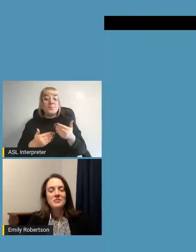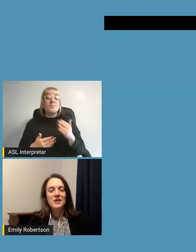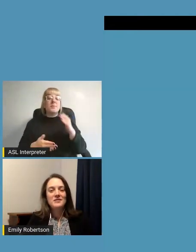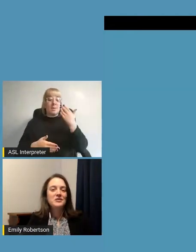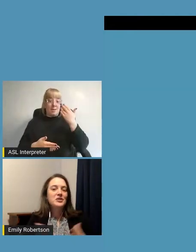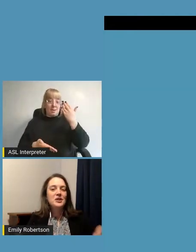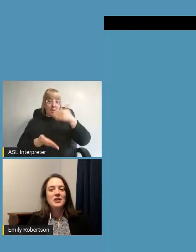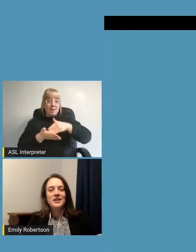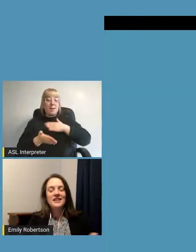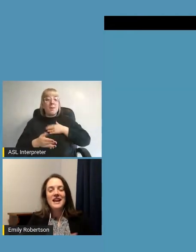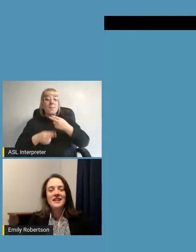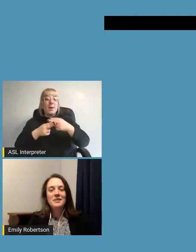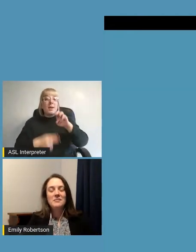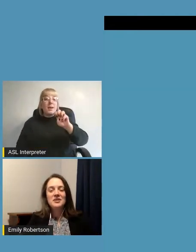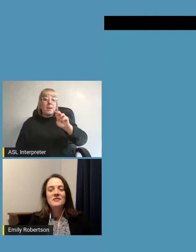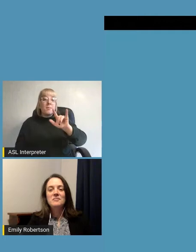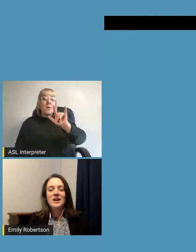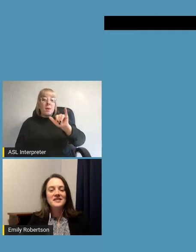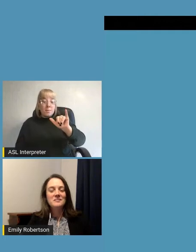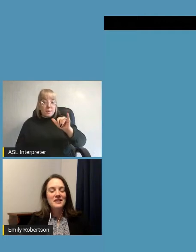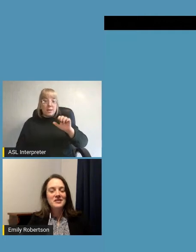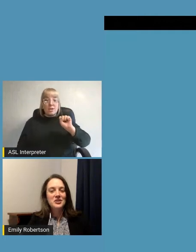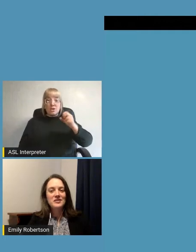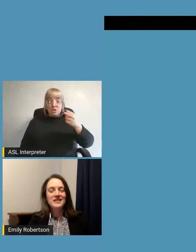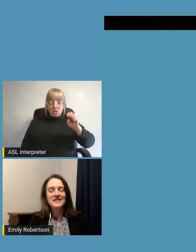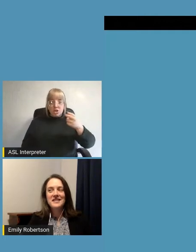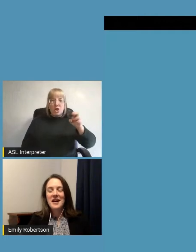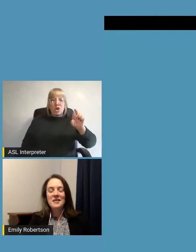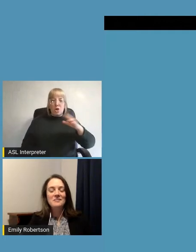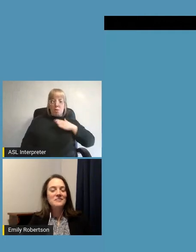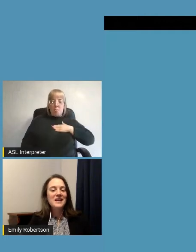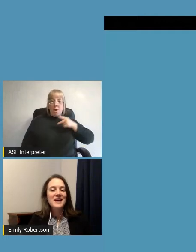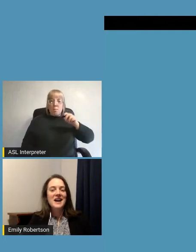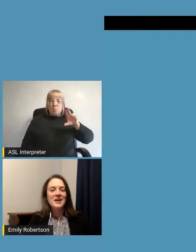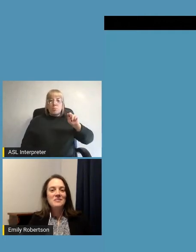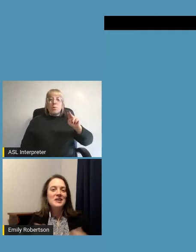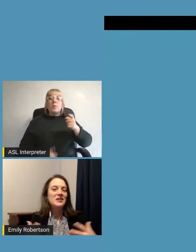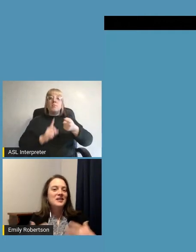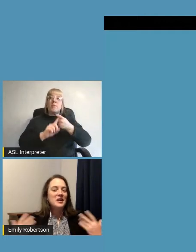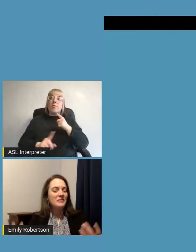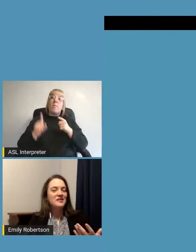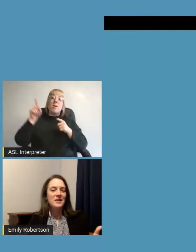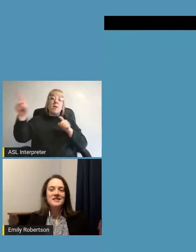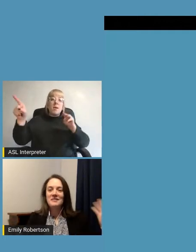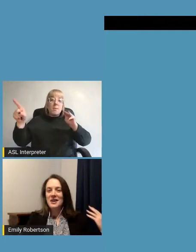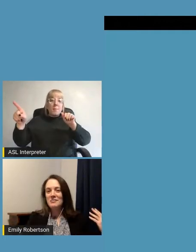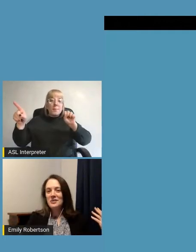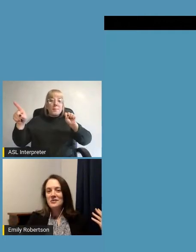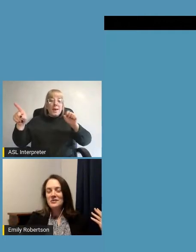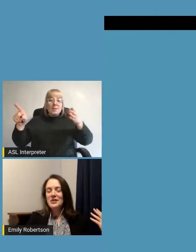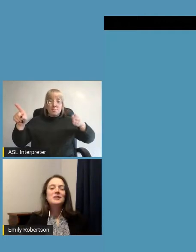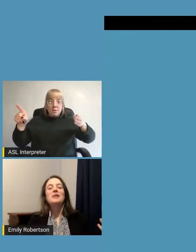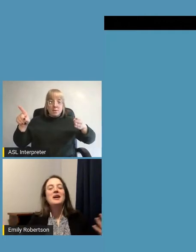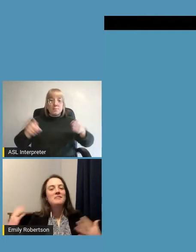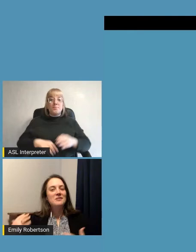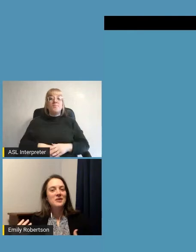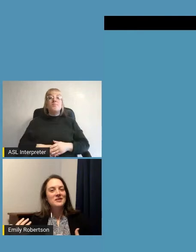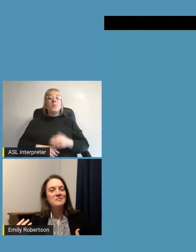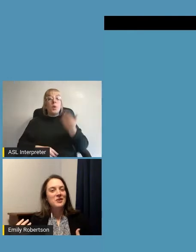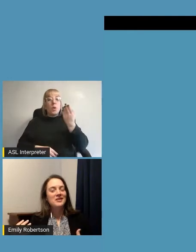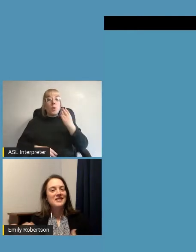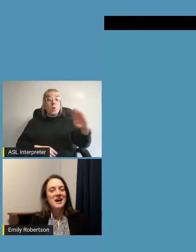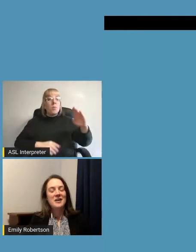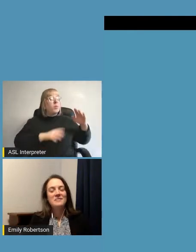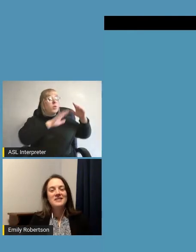Robertson. My pronouns are she, her, and I'm coming to you from Boston, Massachusetts. I'm here in an office space. I've got a blue curtain behind me